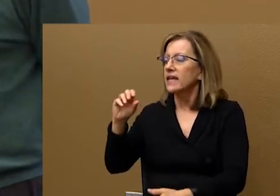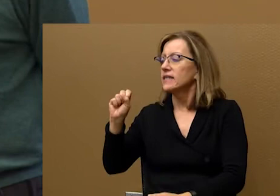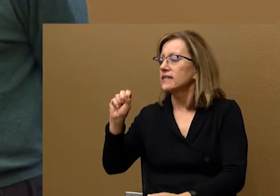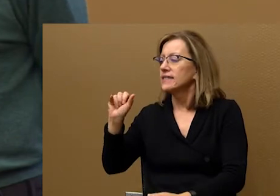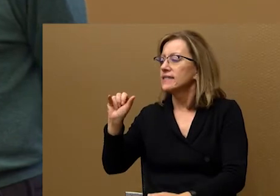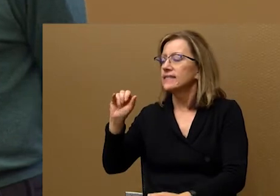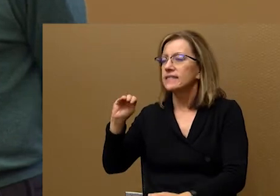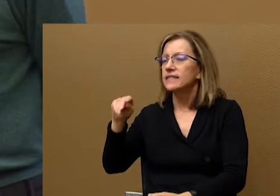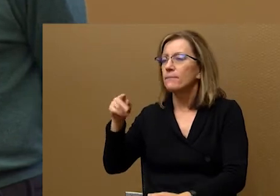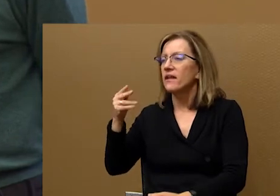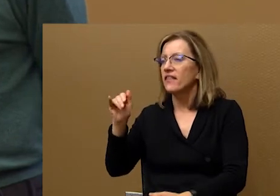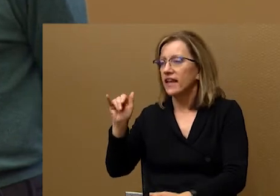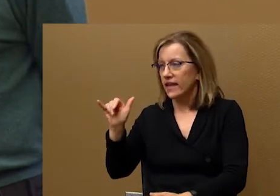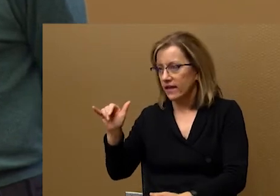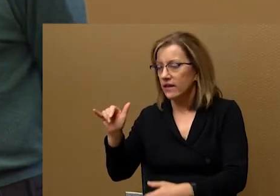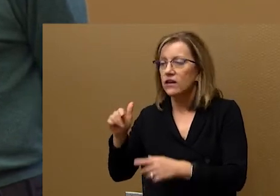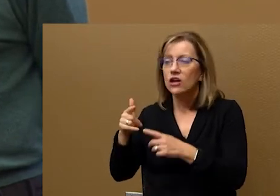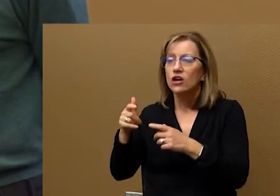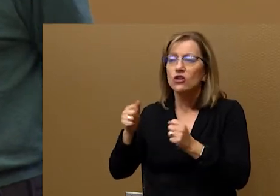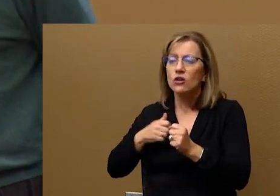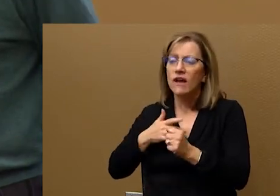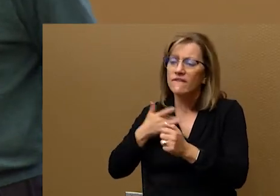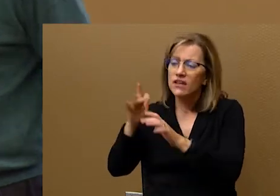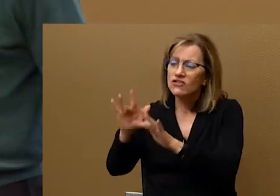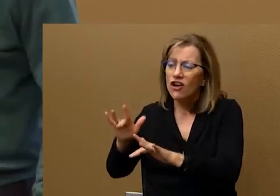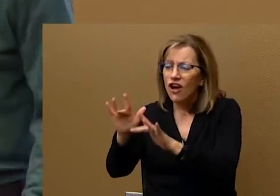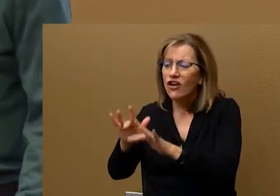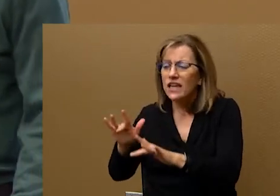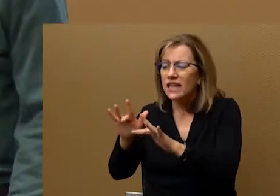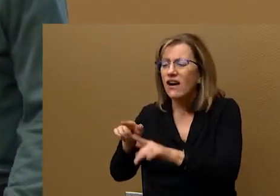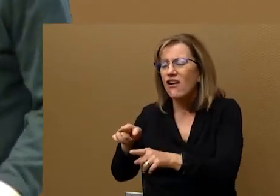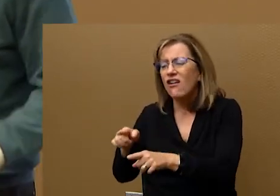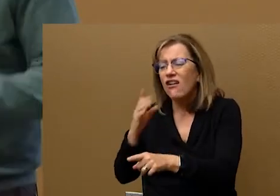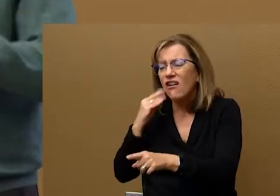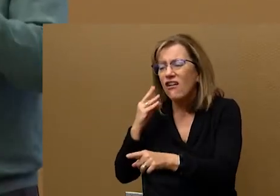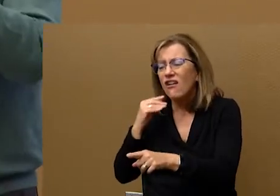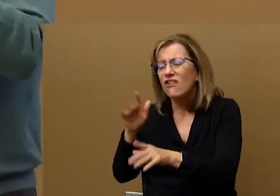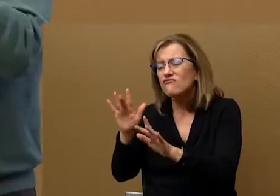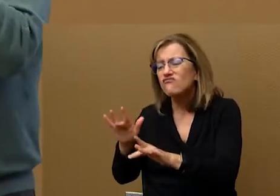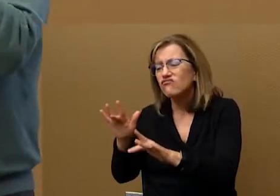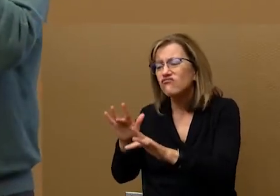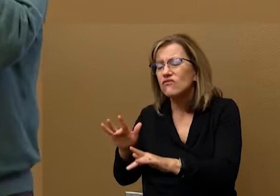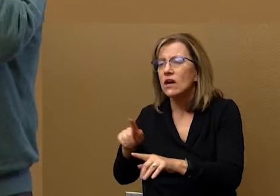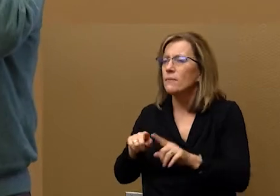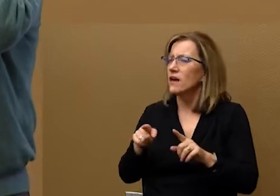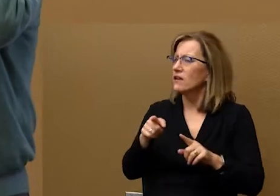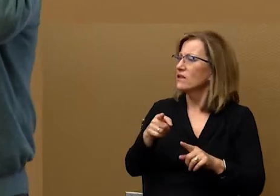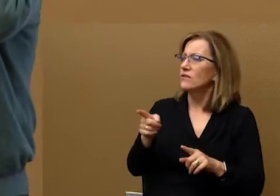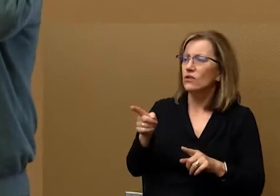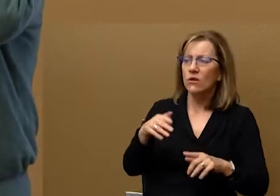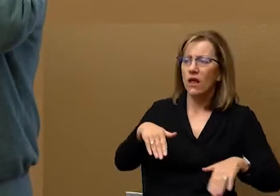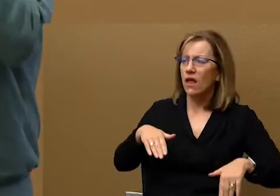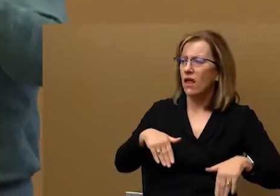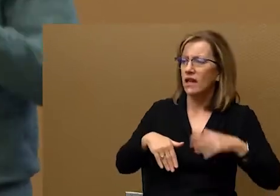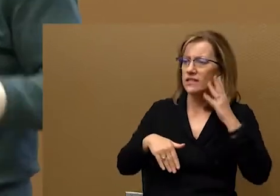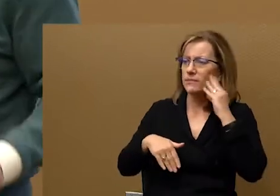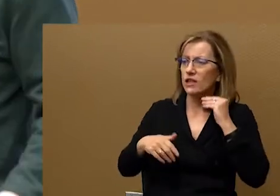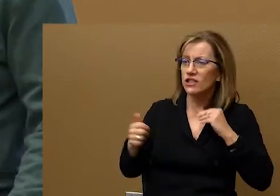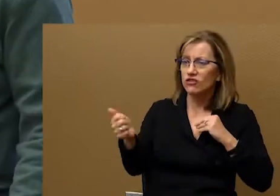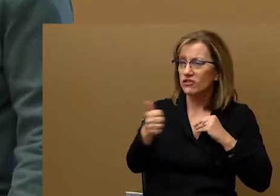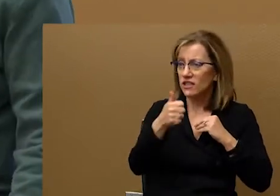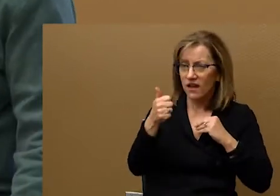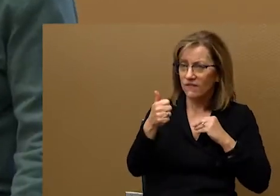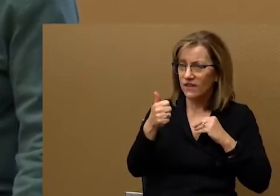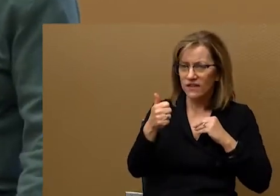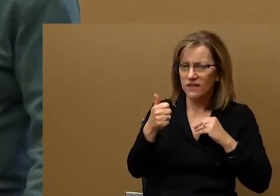and sympathy. You can feel sorry for what someone may be going through, but if you haven't